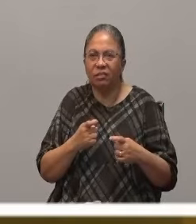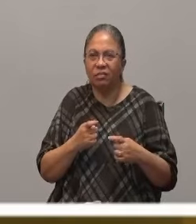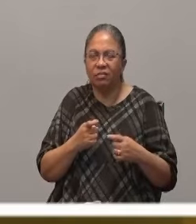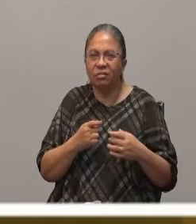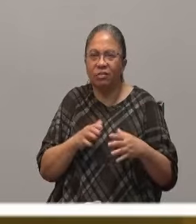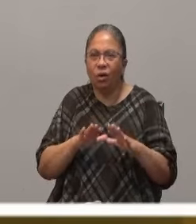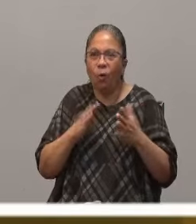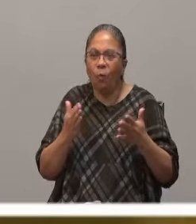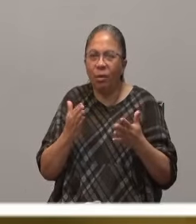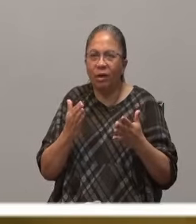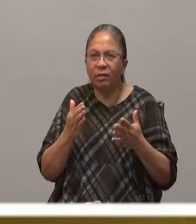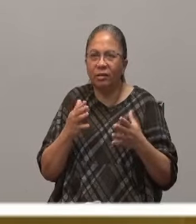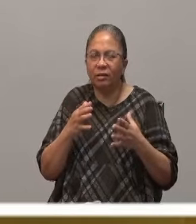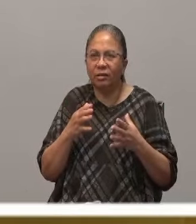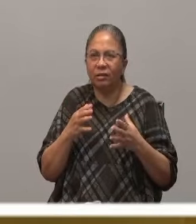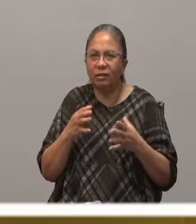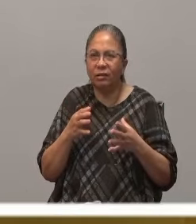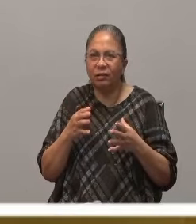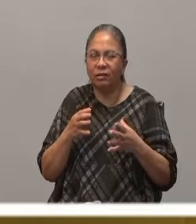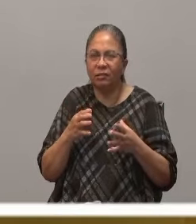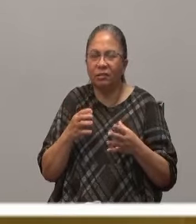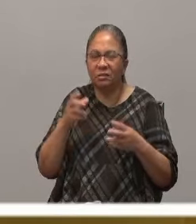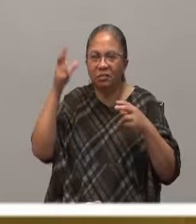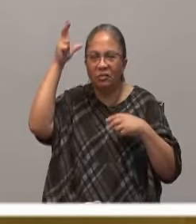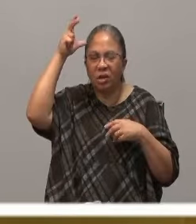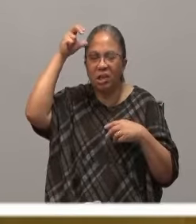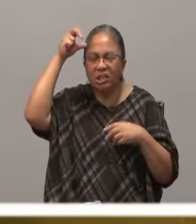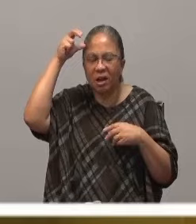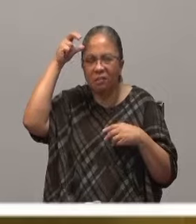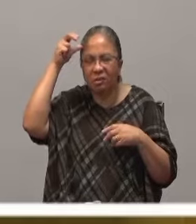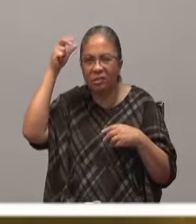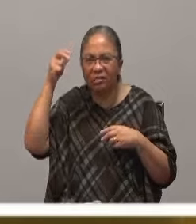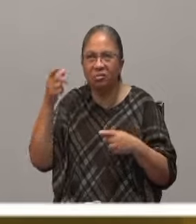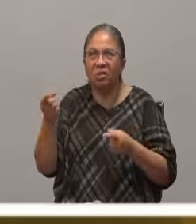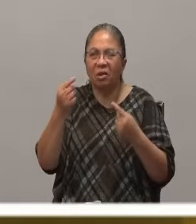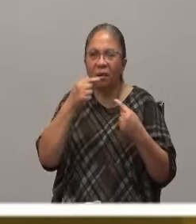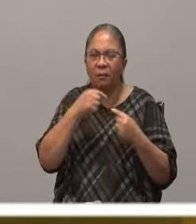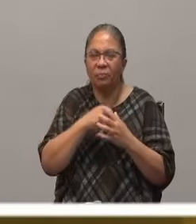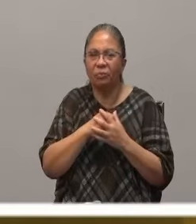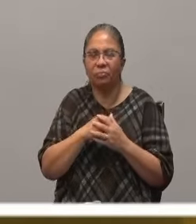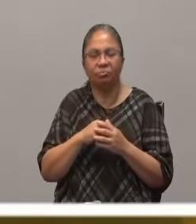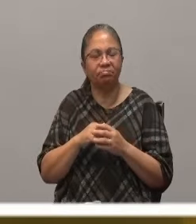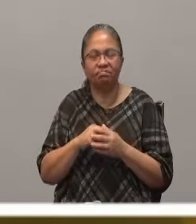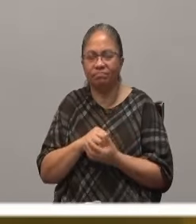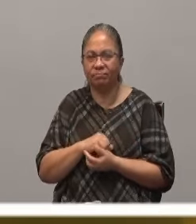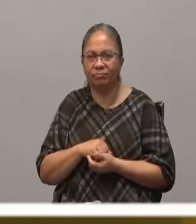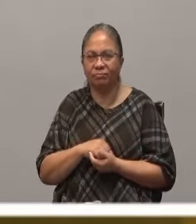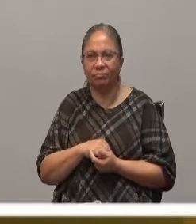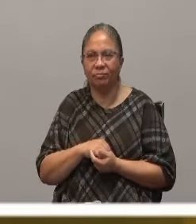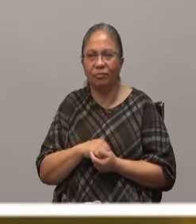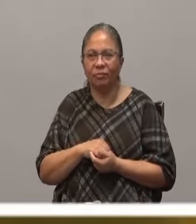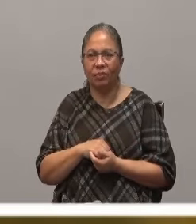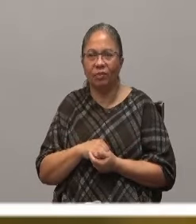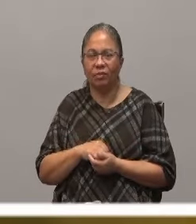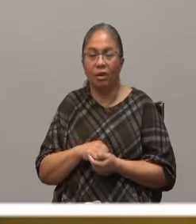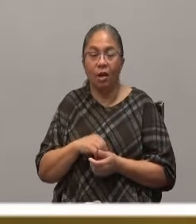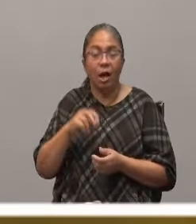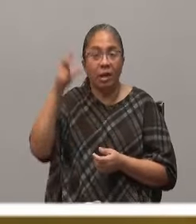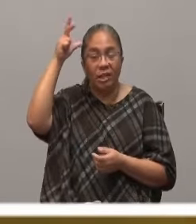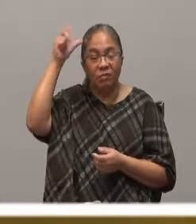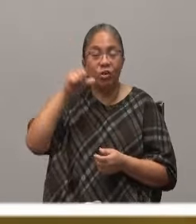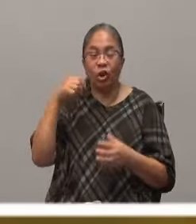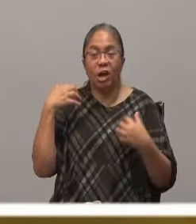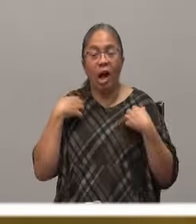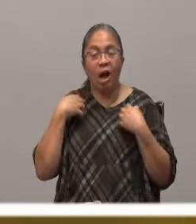then the power to possess. But you have to open yourself to that, because he doesn't have the power to do it